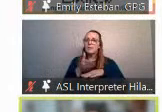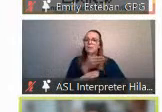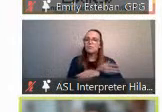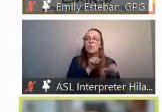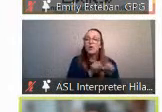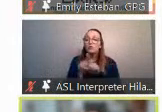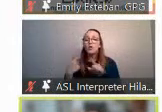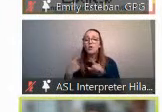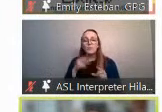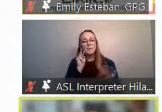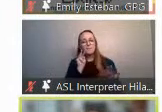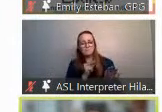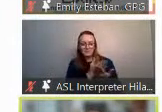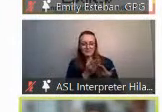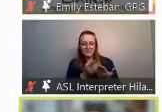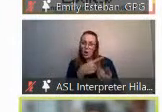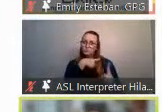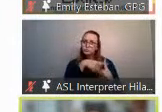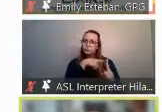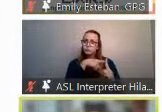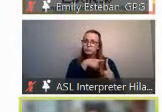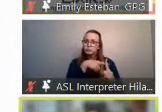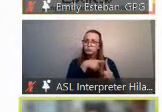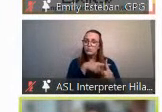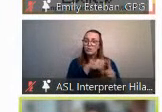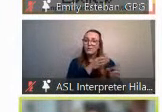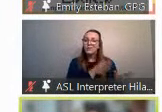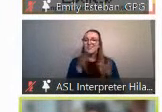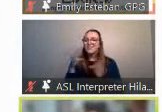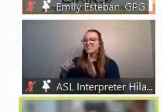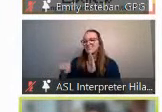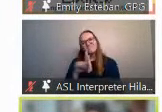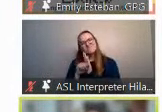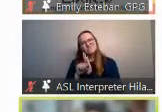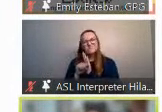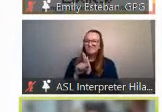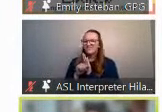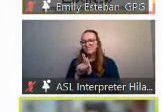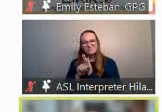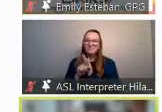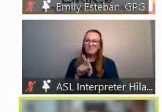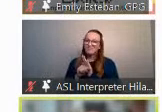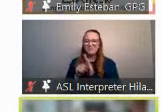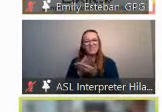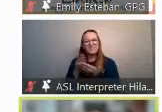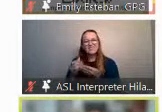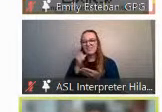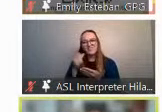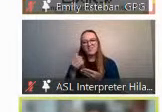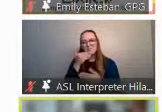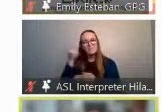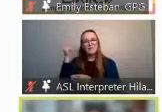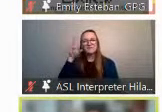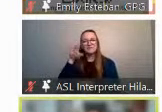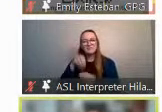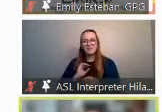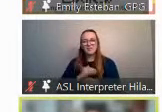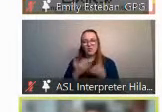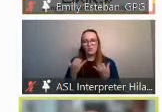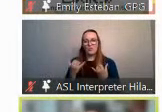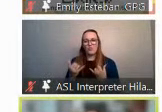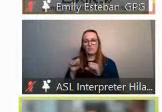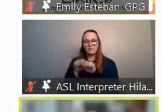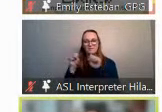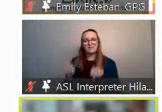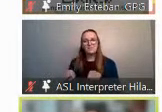working well and an opportunity to unpack what's not working in our current preschool policy and practice ecosystem as a